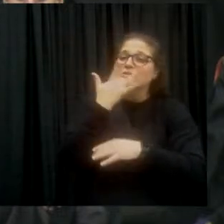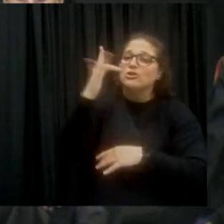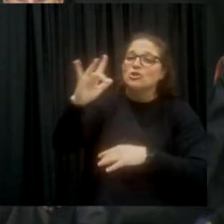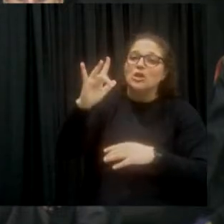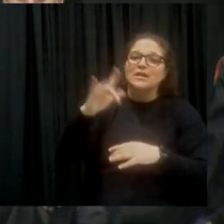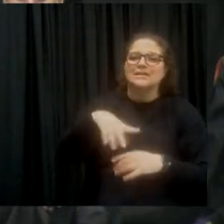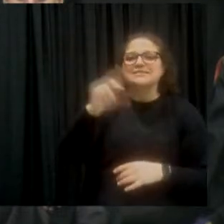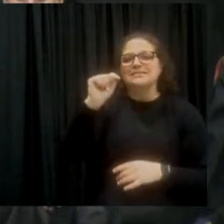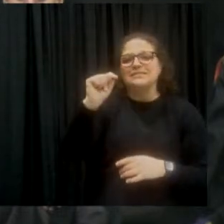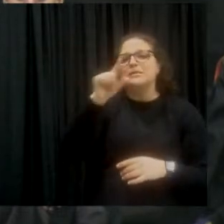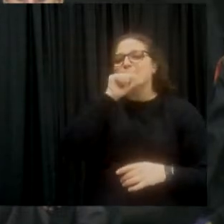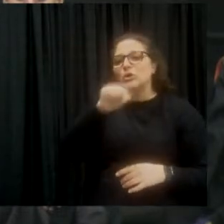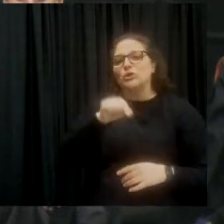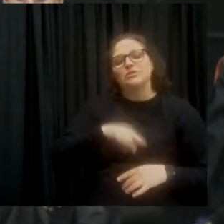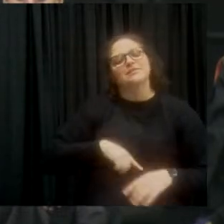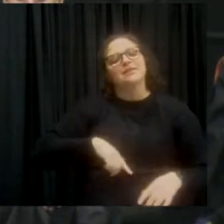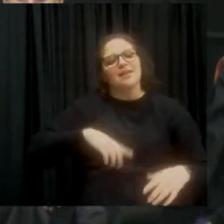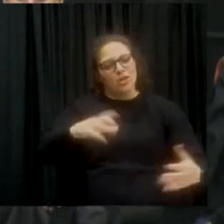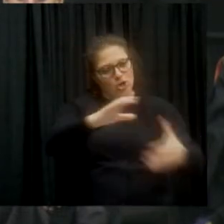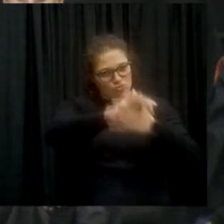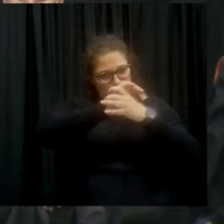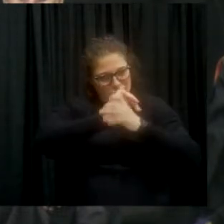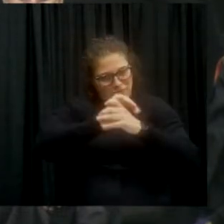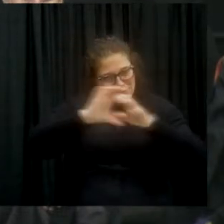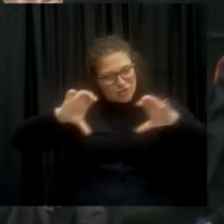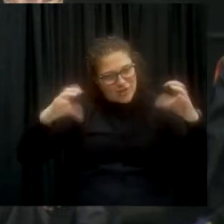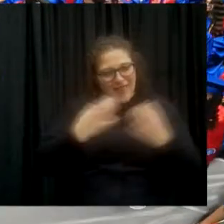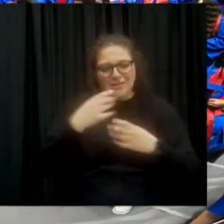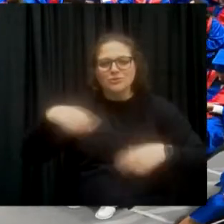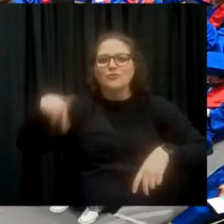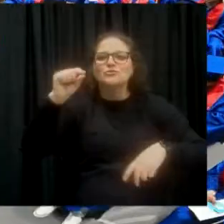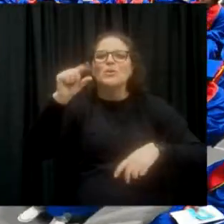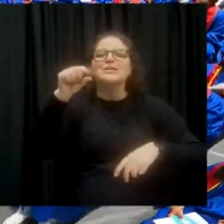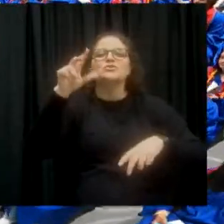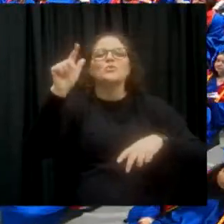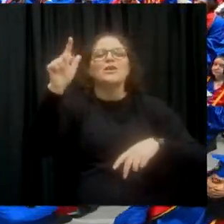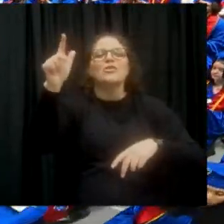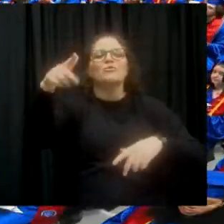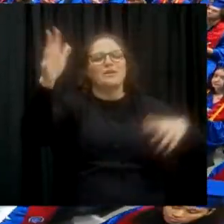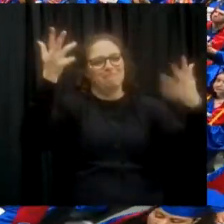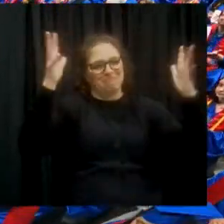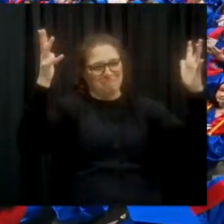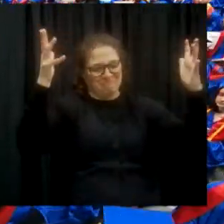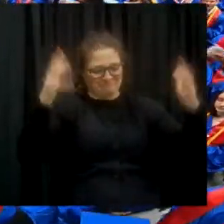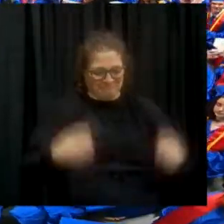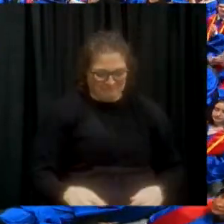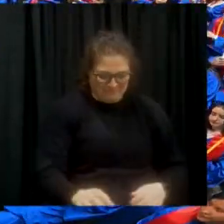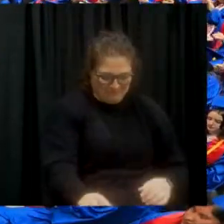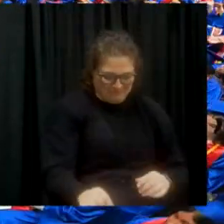luck, T-Birds. Congratulations to the class of 2023.